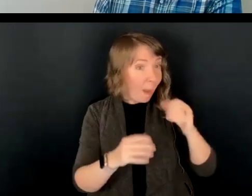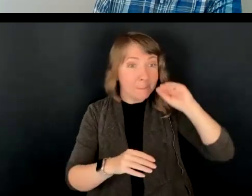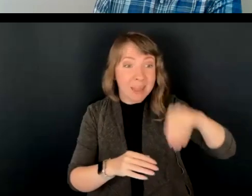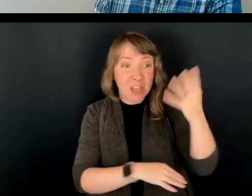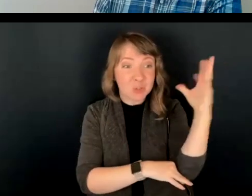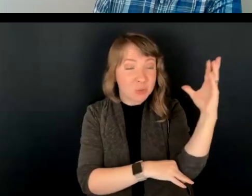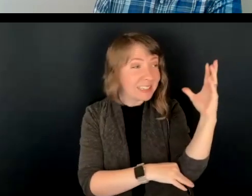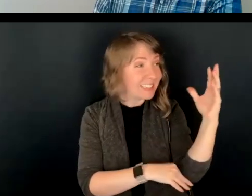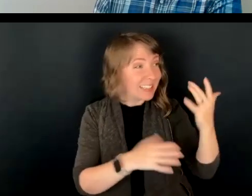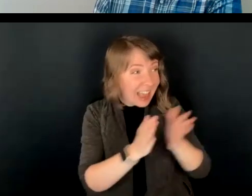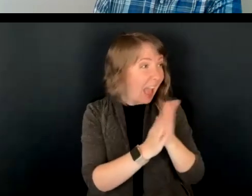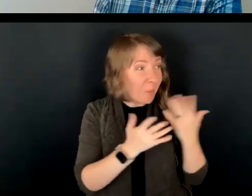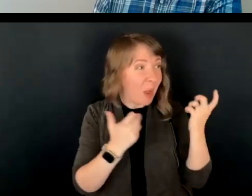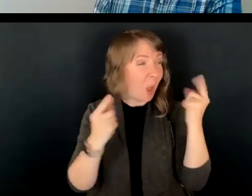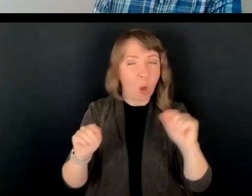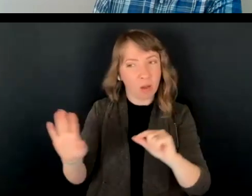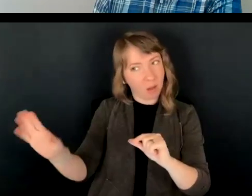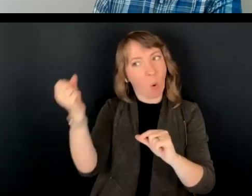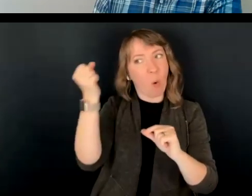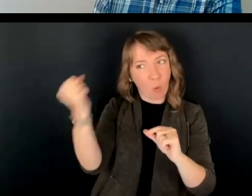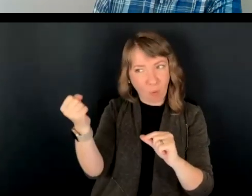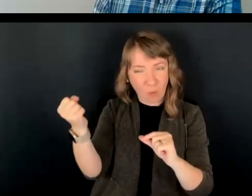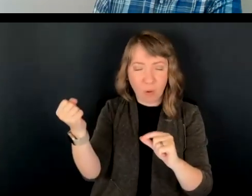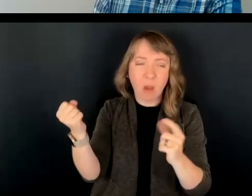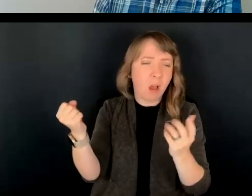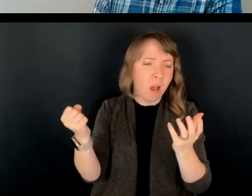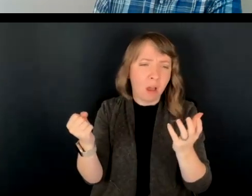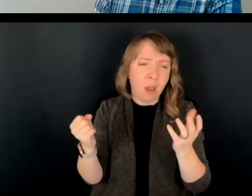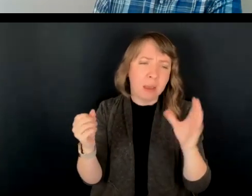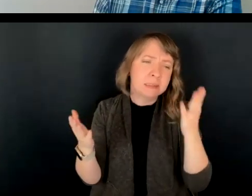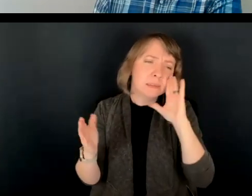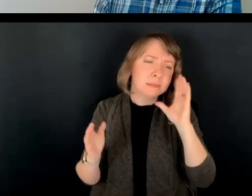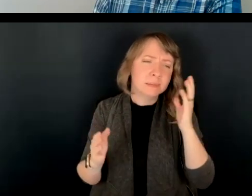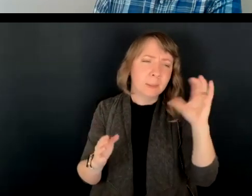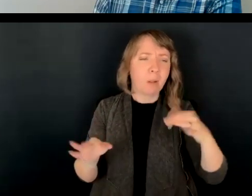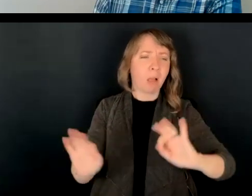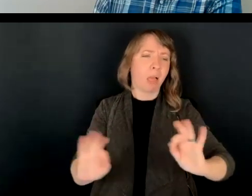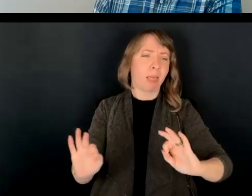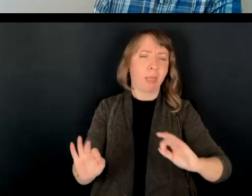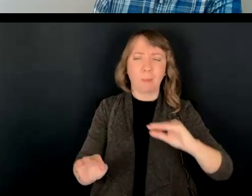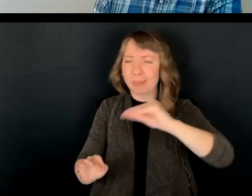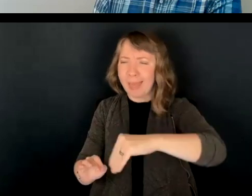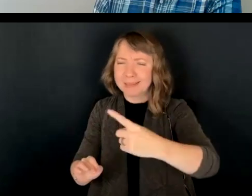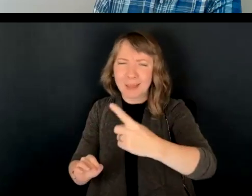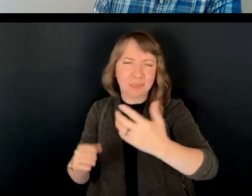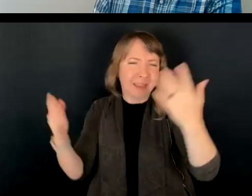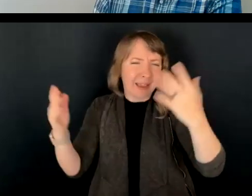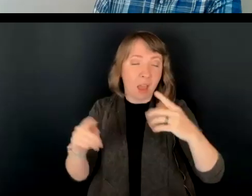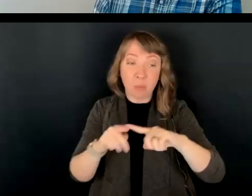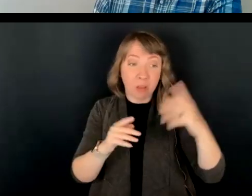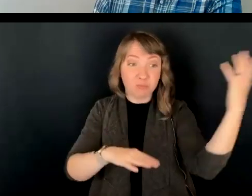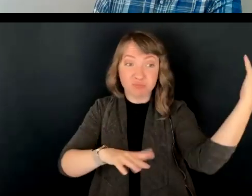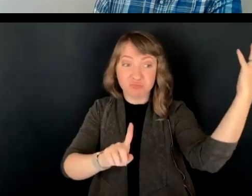me and even though we were planting pine trees, who knows what could happen out there? Bee stings, snags, limbs,